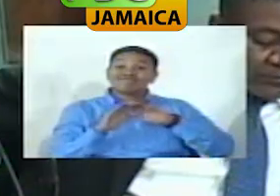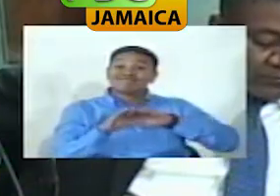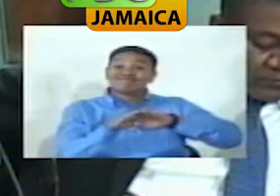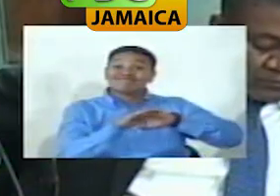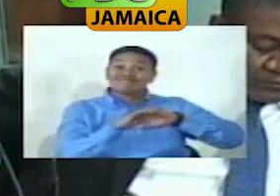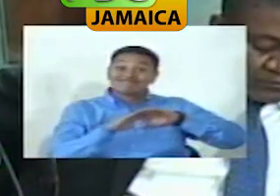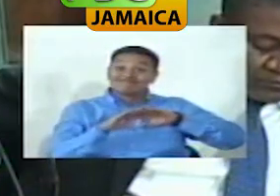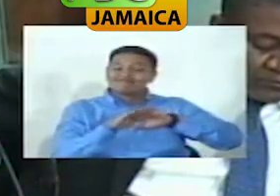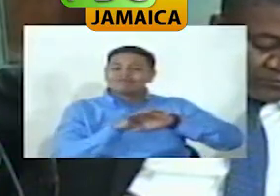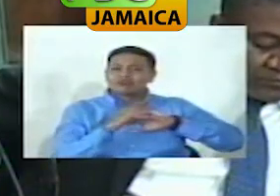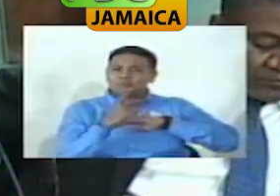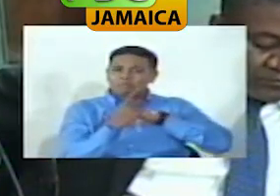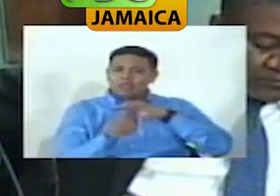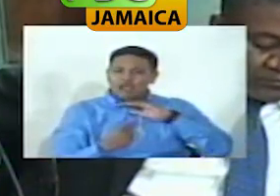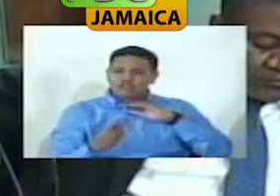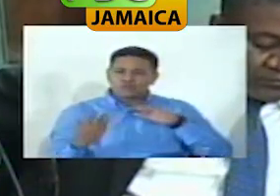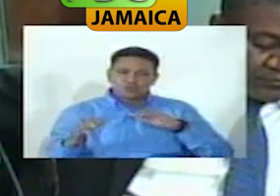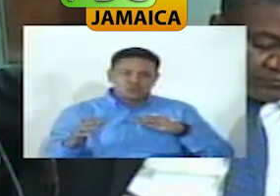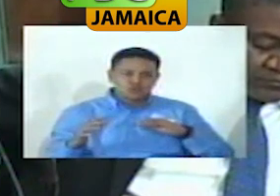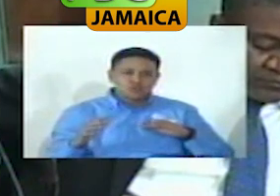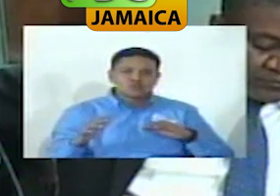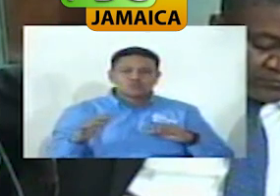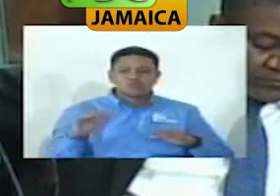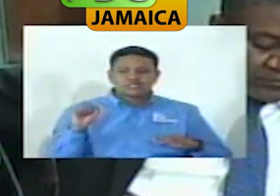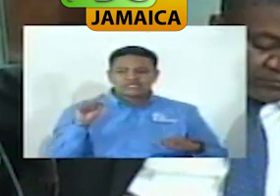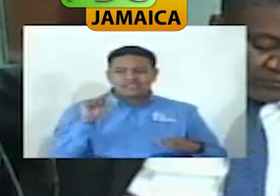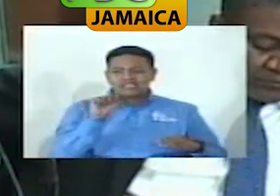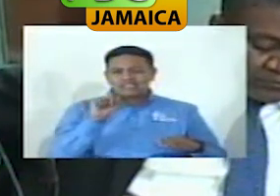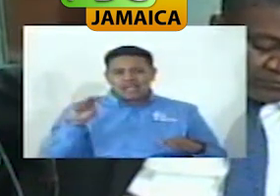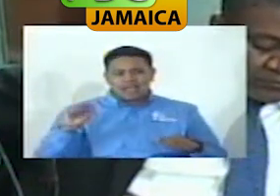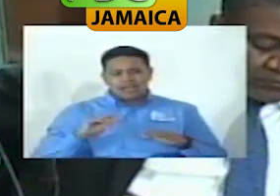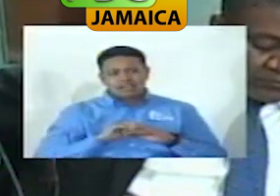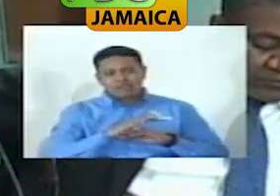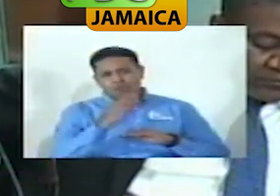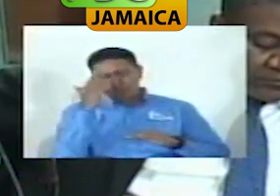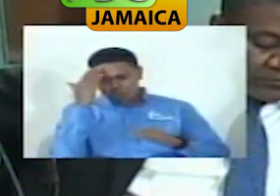What struck me most of all